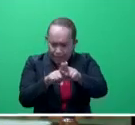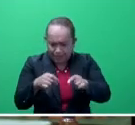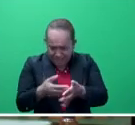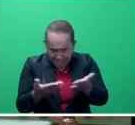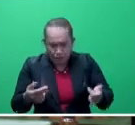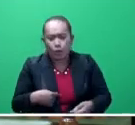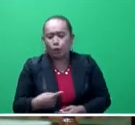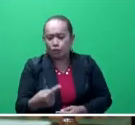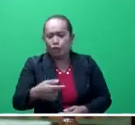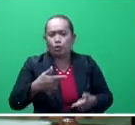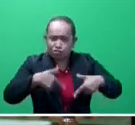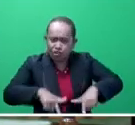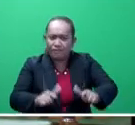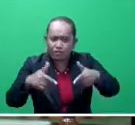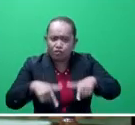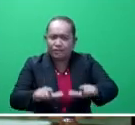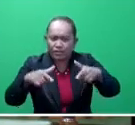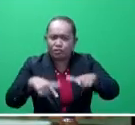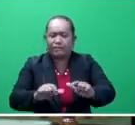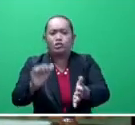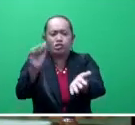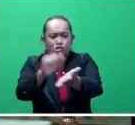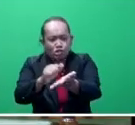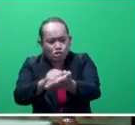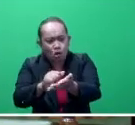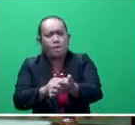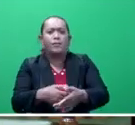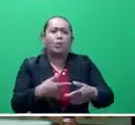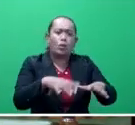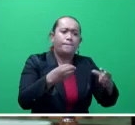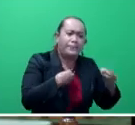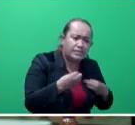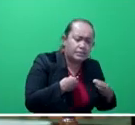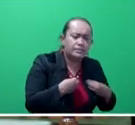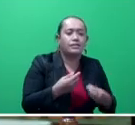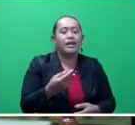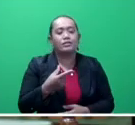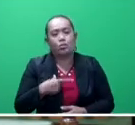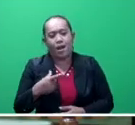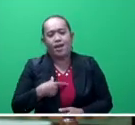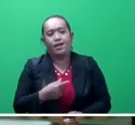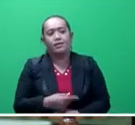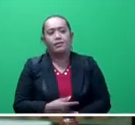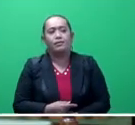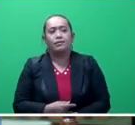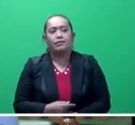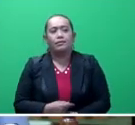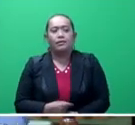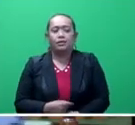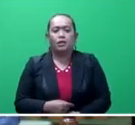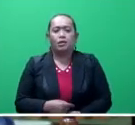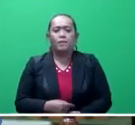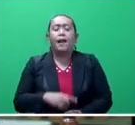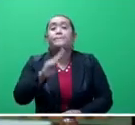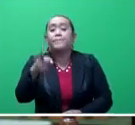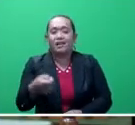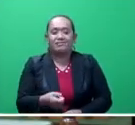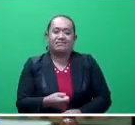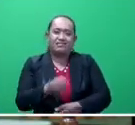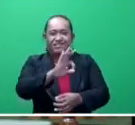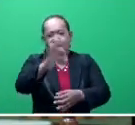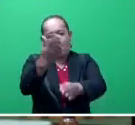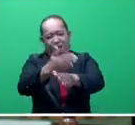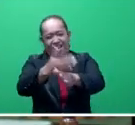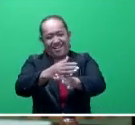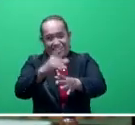of business. And fines and fees associated with driving can be unbudgeted gut punch for many unemployed Fijians awaiting the